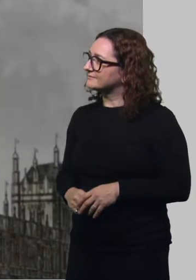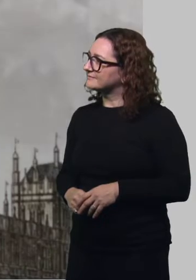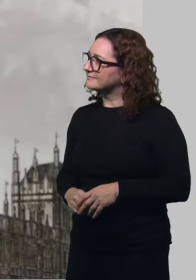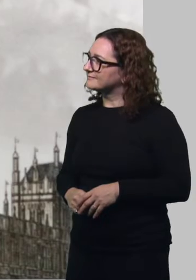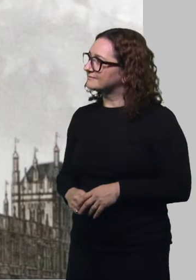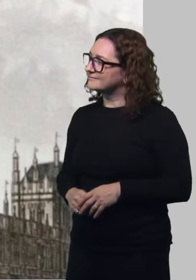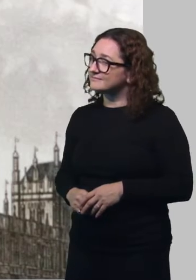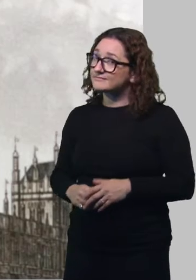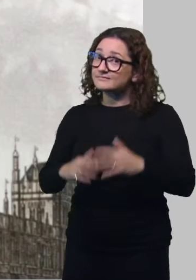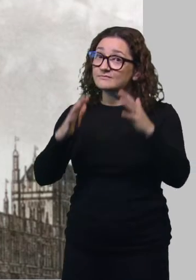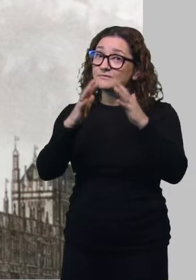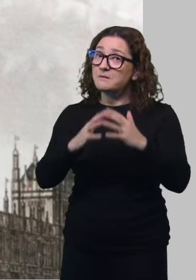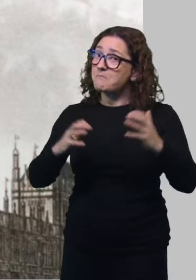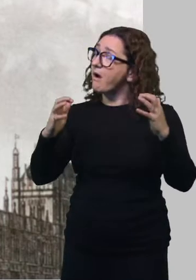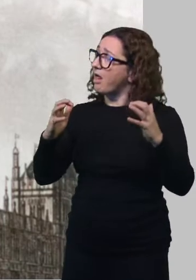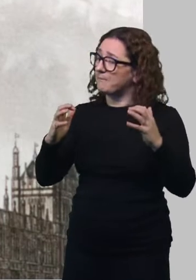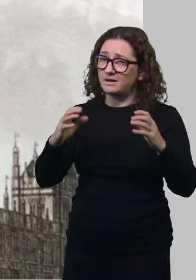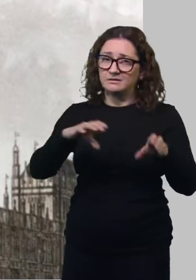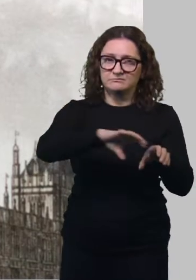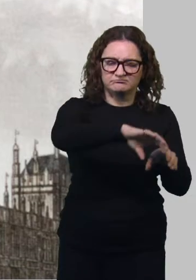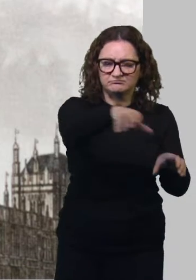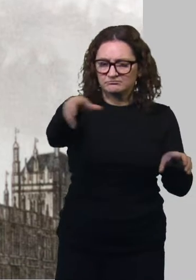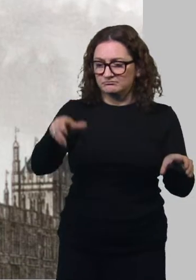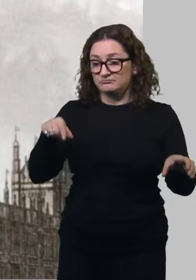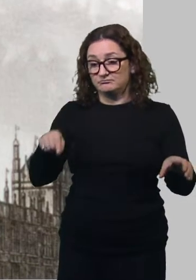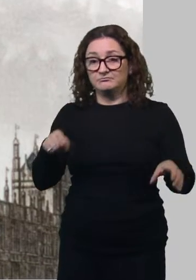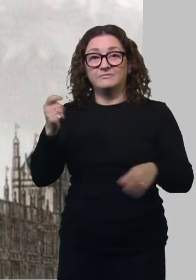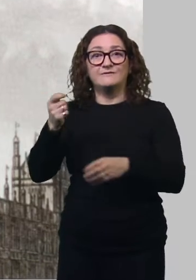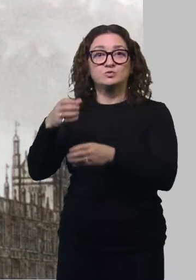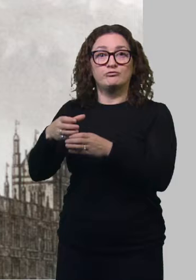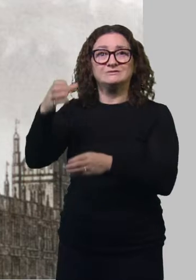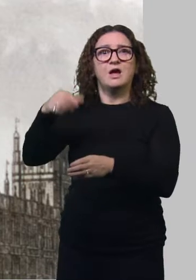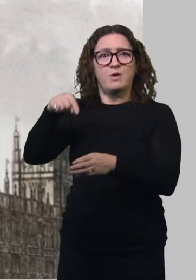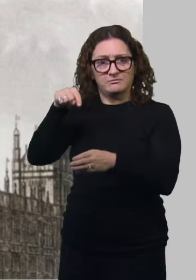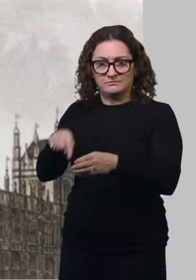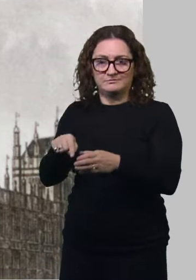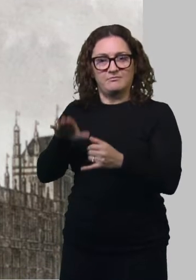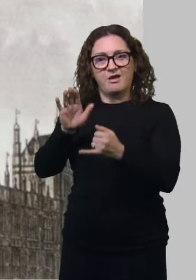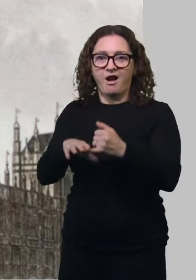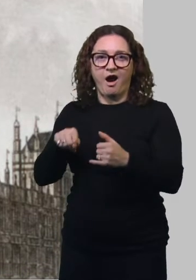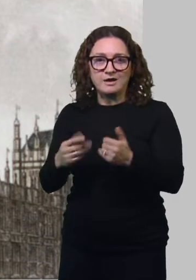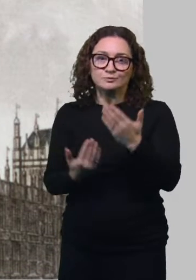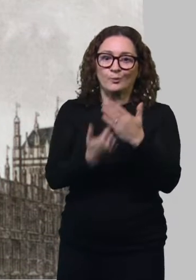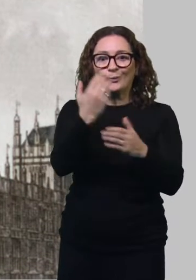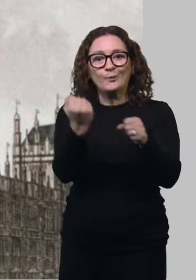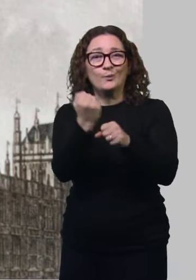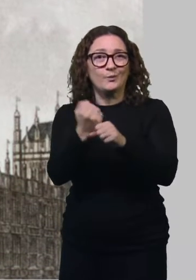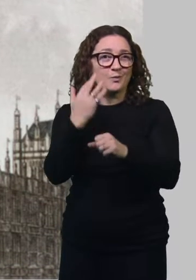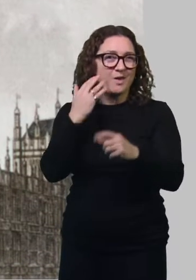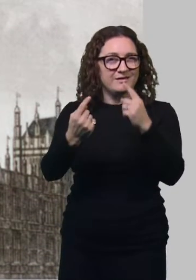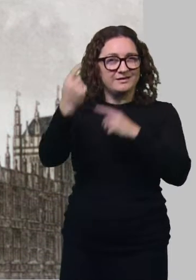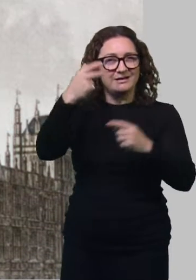Standing quietly on the other side of Parliament, Victoria Tower was one of the last parts of the new Palace of Westminster to be completed in